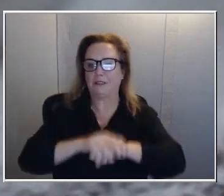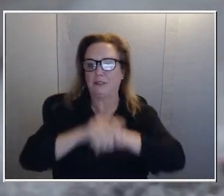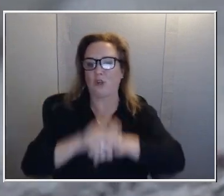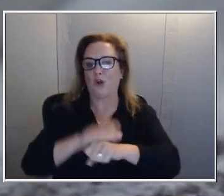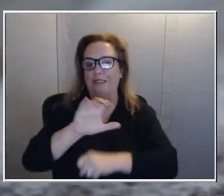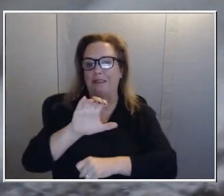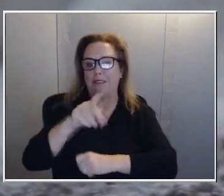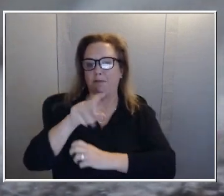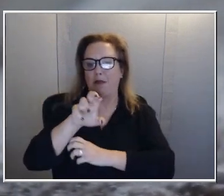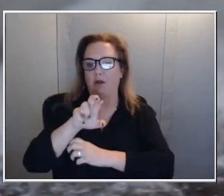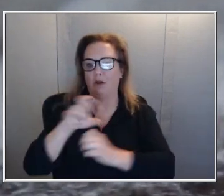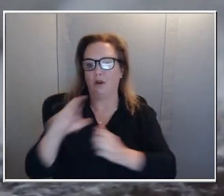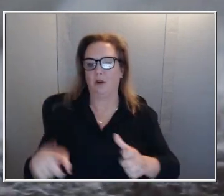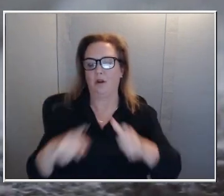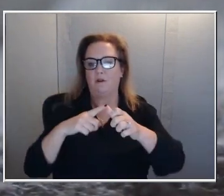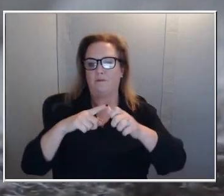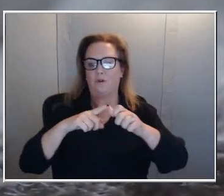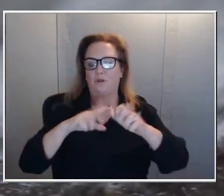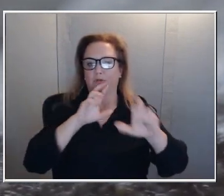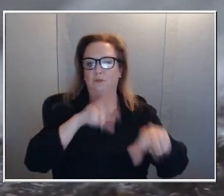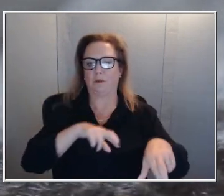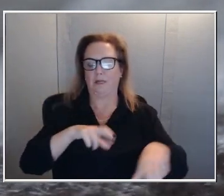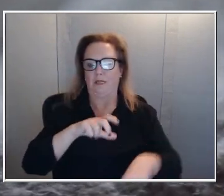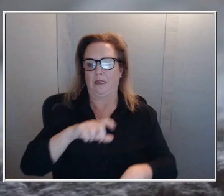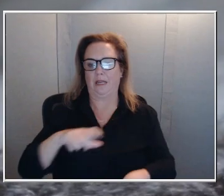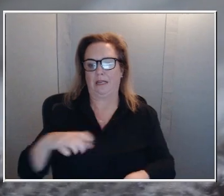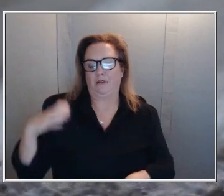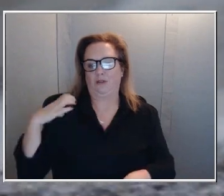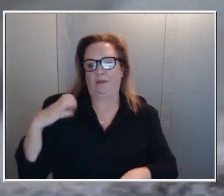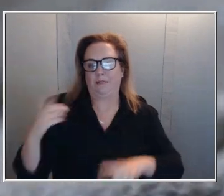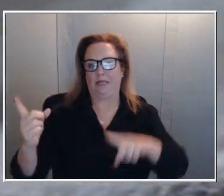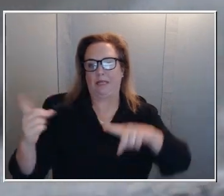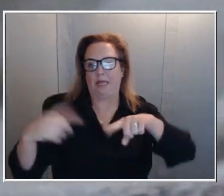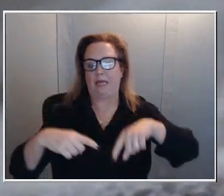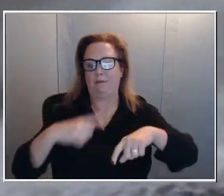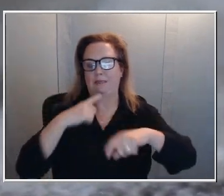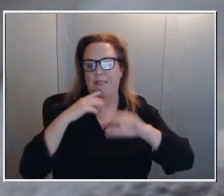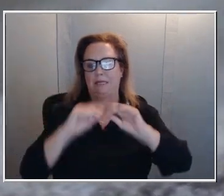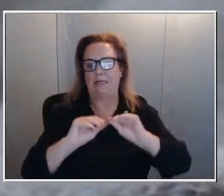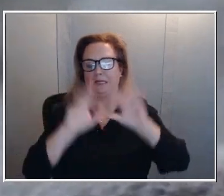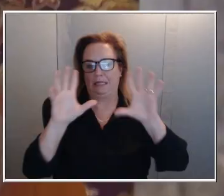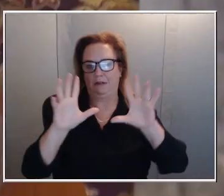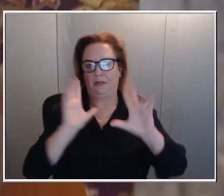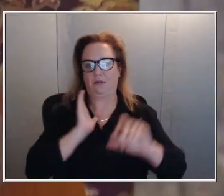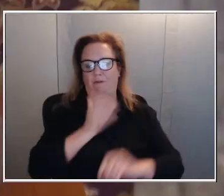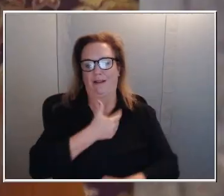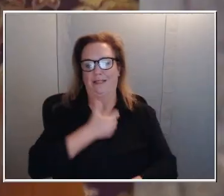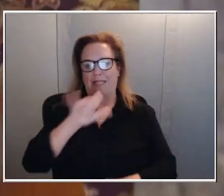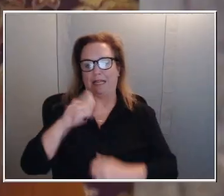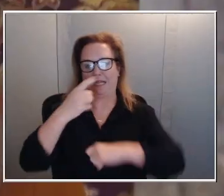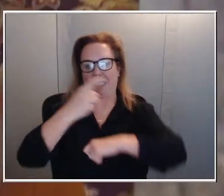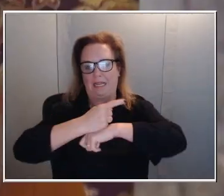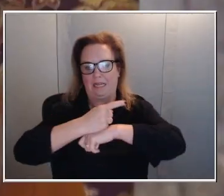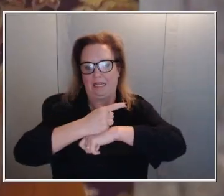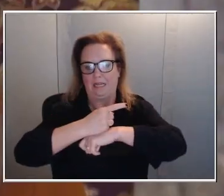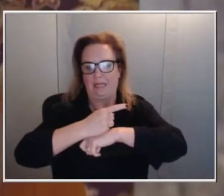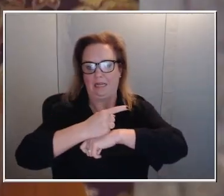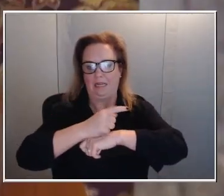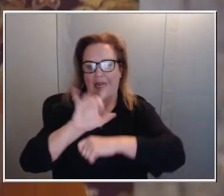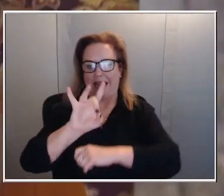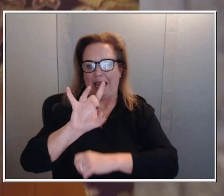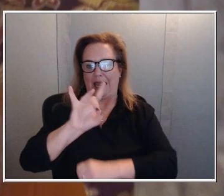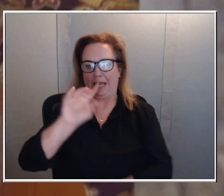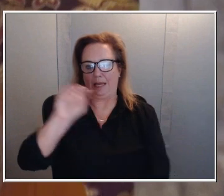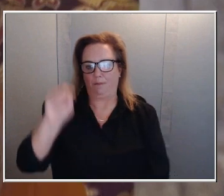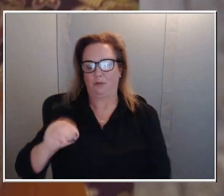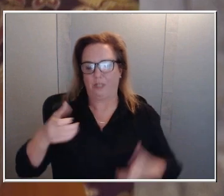The first responders and the chiefs who came here said clearly to us that day that there is an 8%